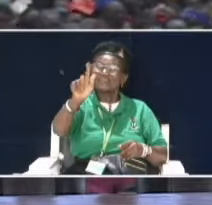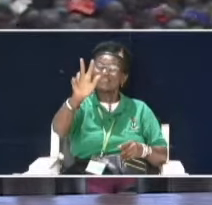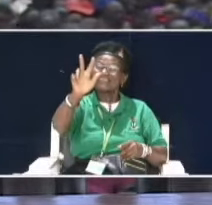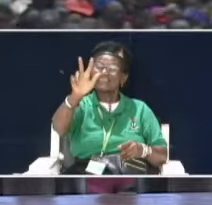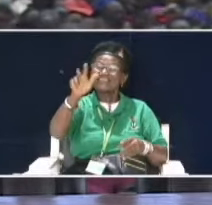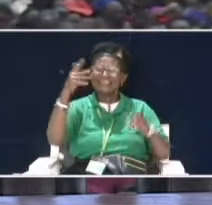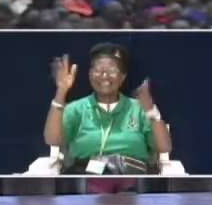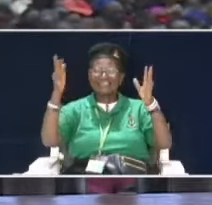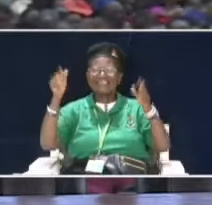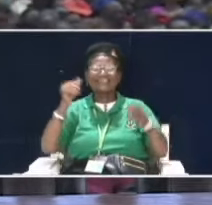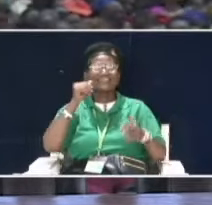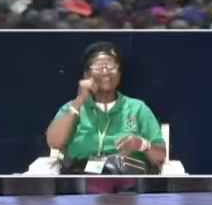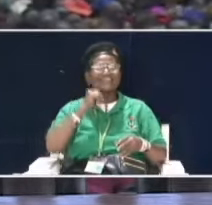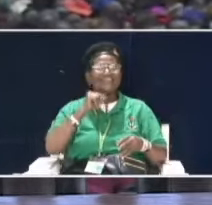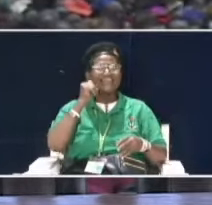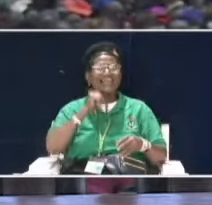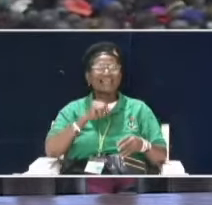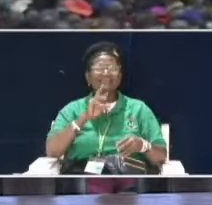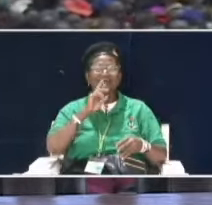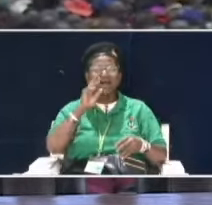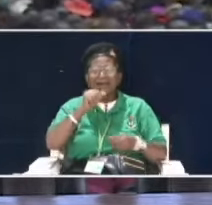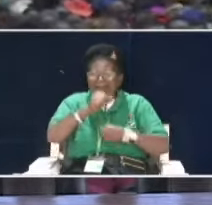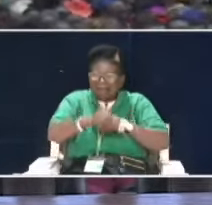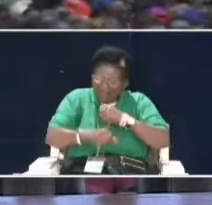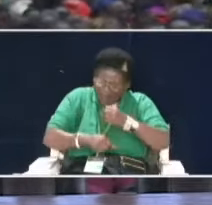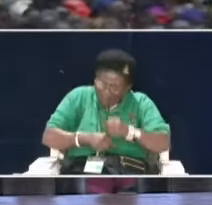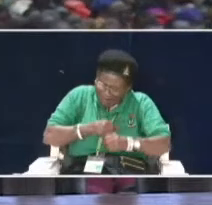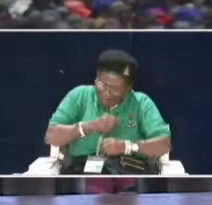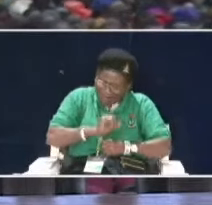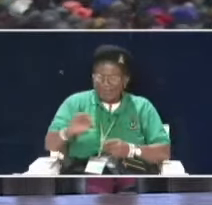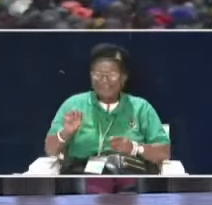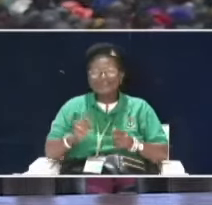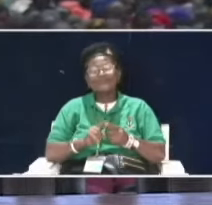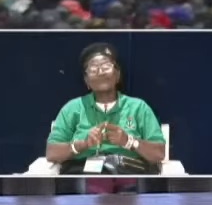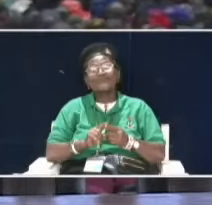And the girls are struggling very hard to catch up.